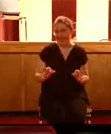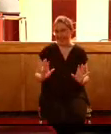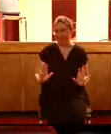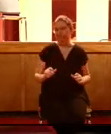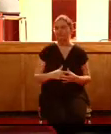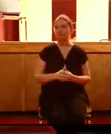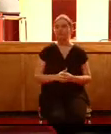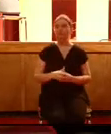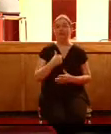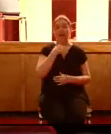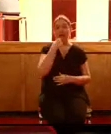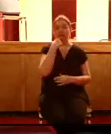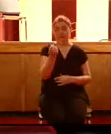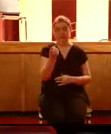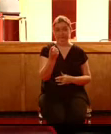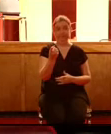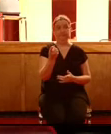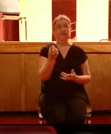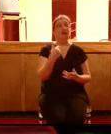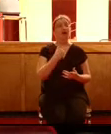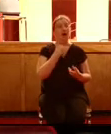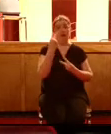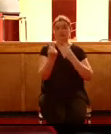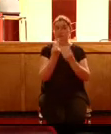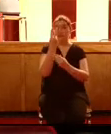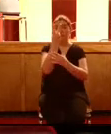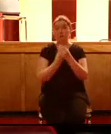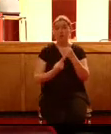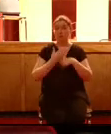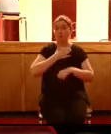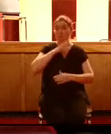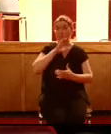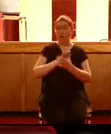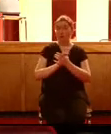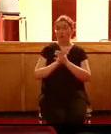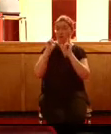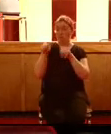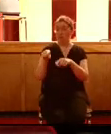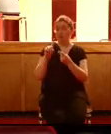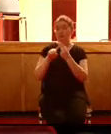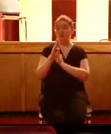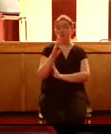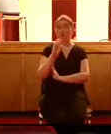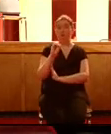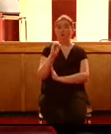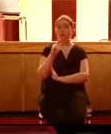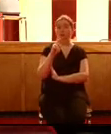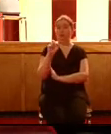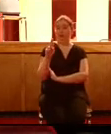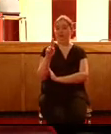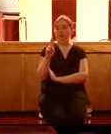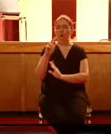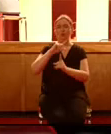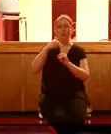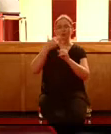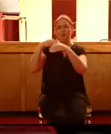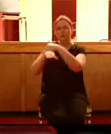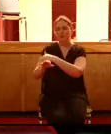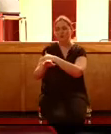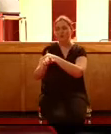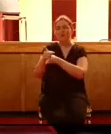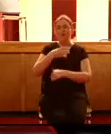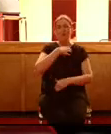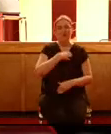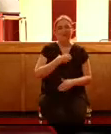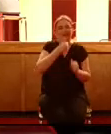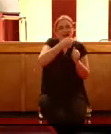I visited both places. My wife went to Brooker Elementary School. When you go there, you wish that every single student